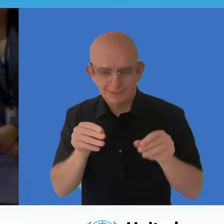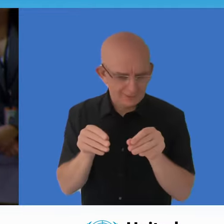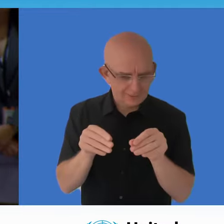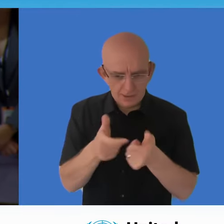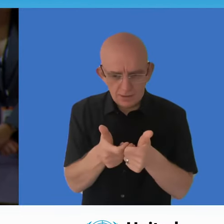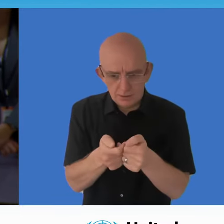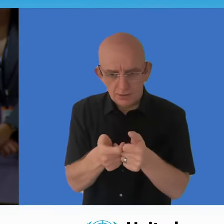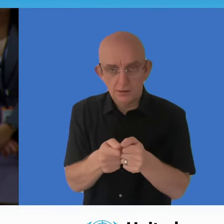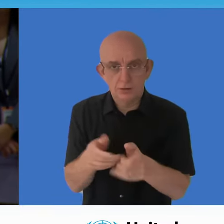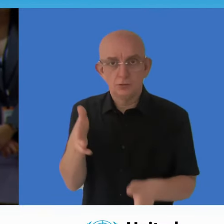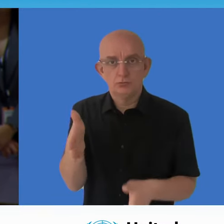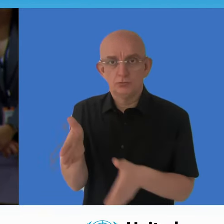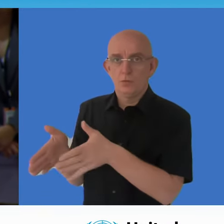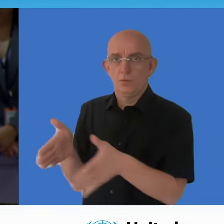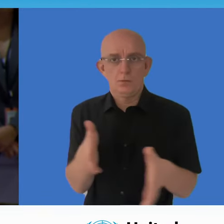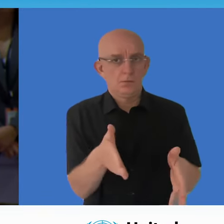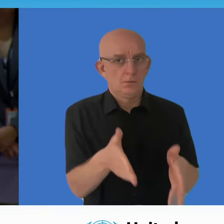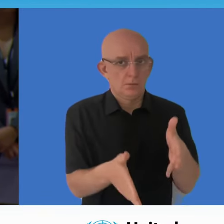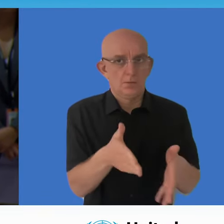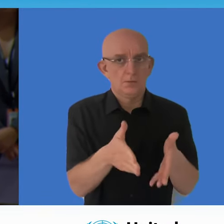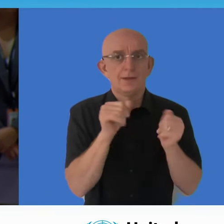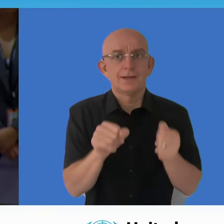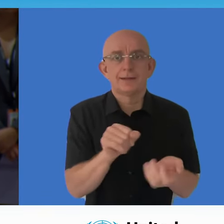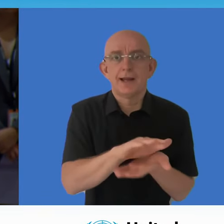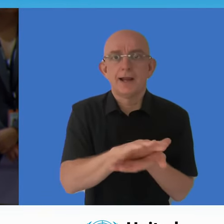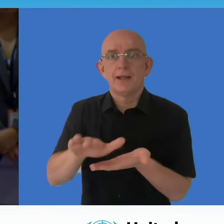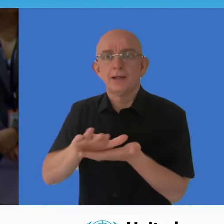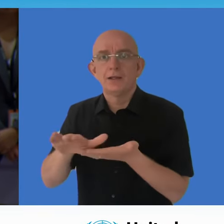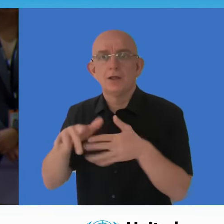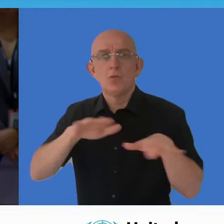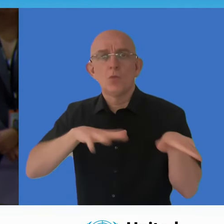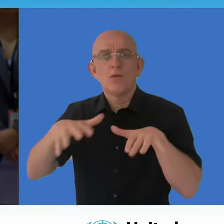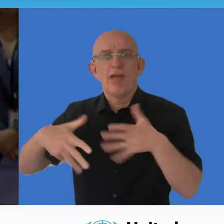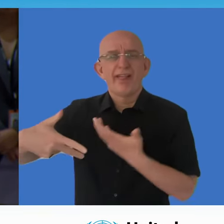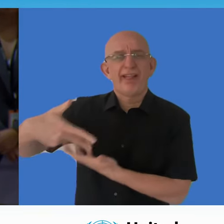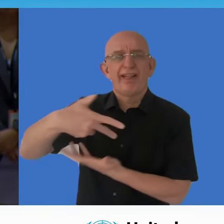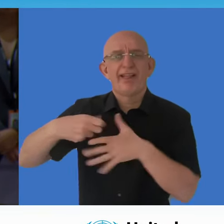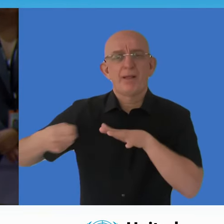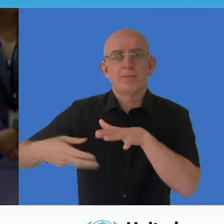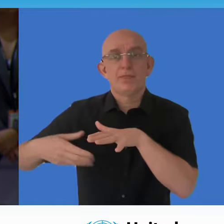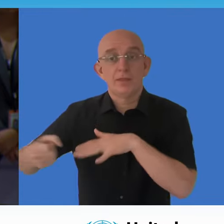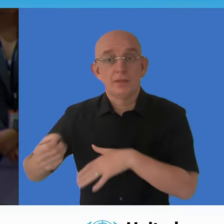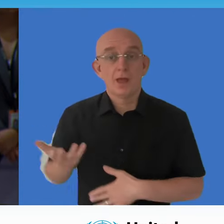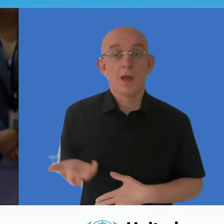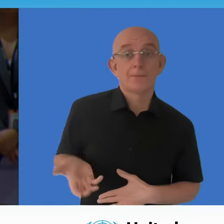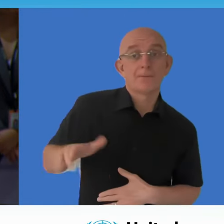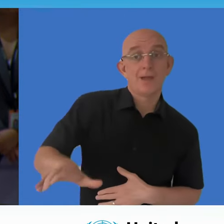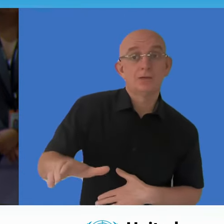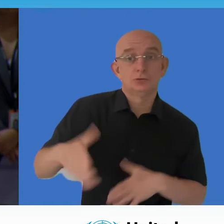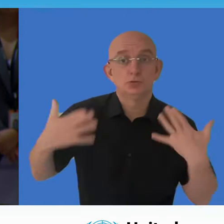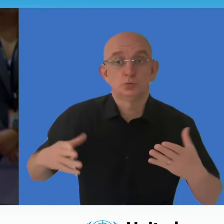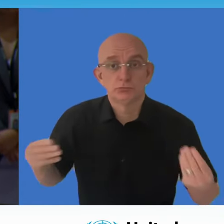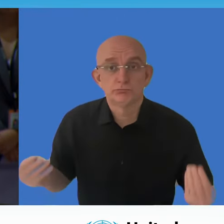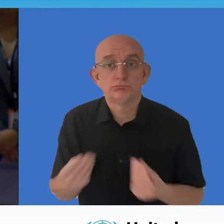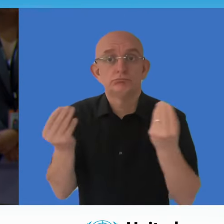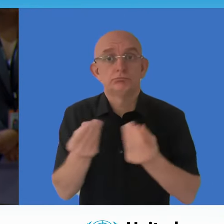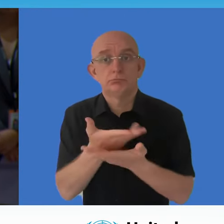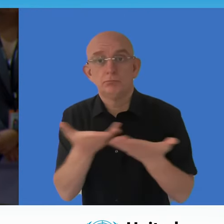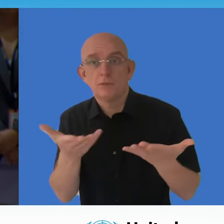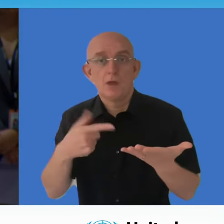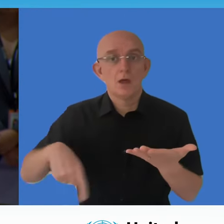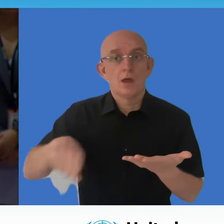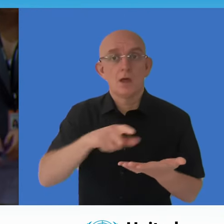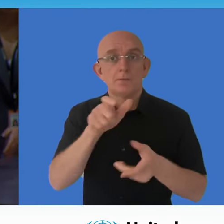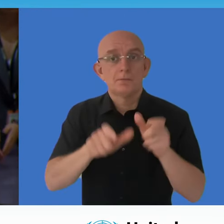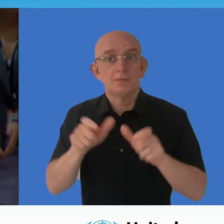In Bangladesh, they are empowering local communities through sustainable tourism. And